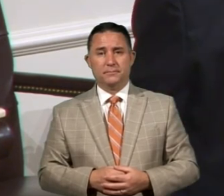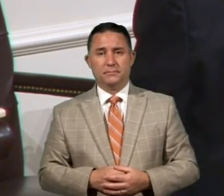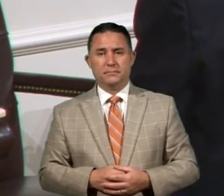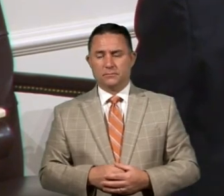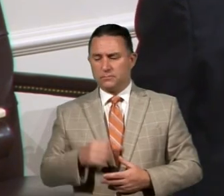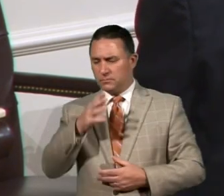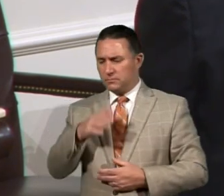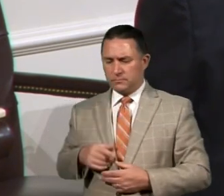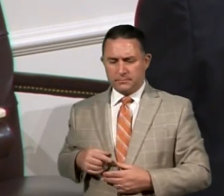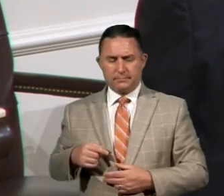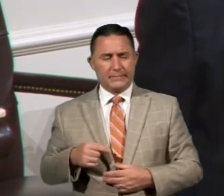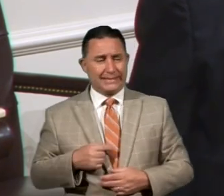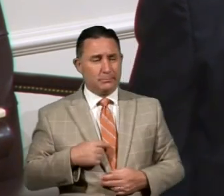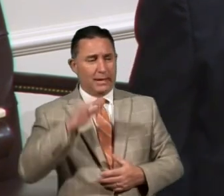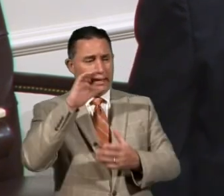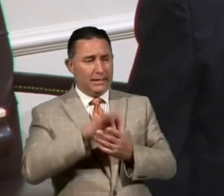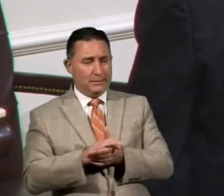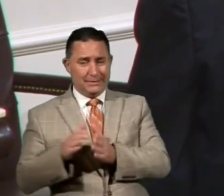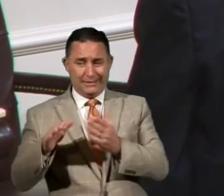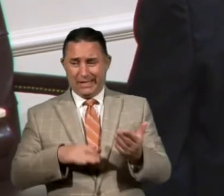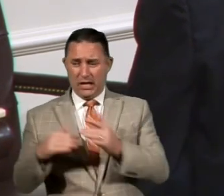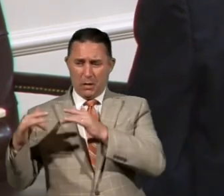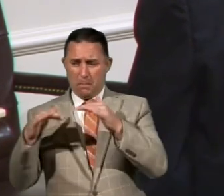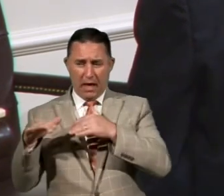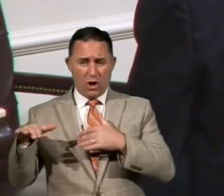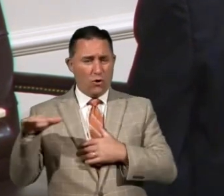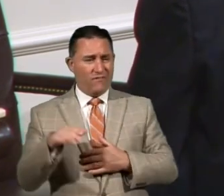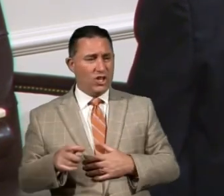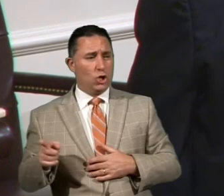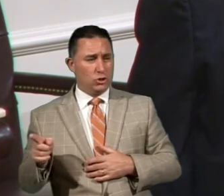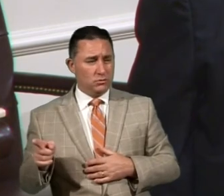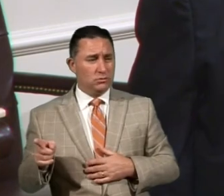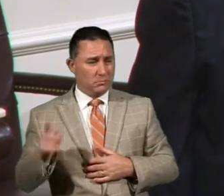She said, my husband died on the battlefield,